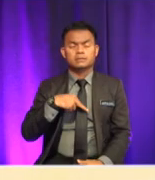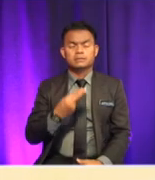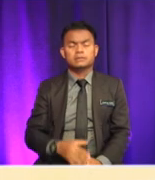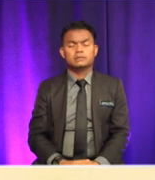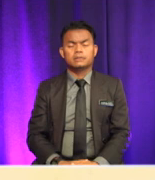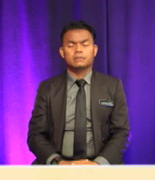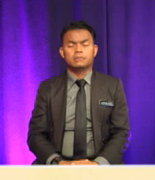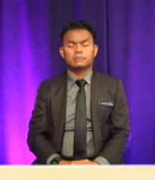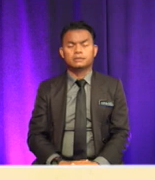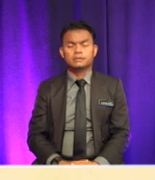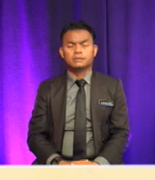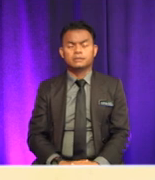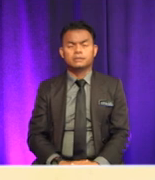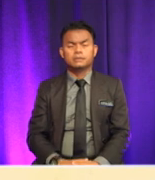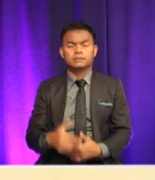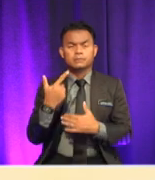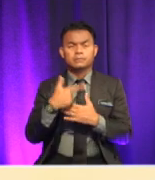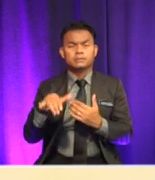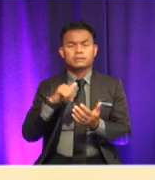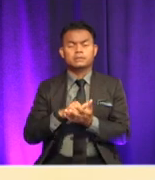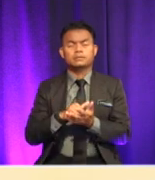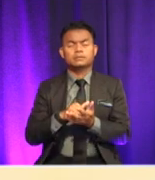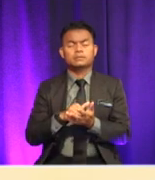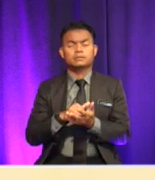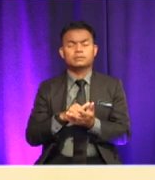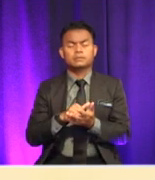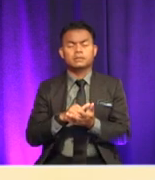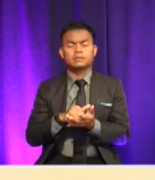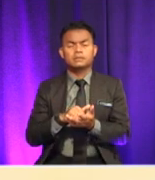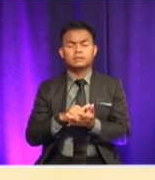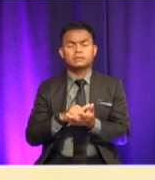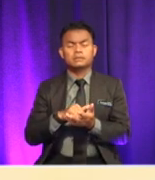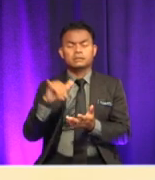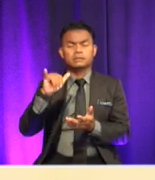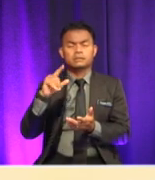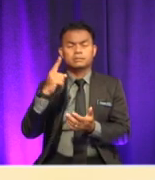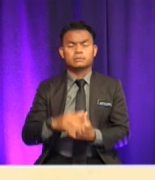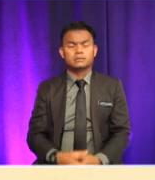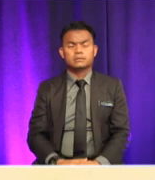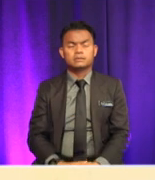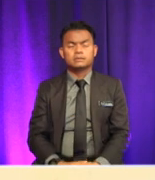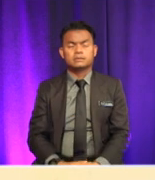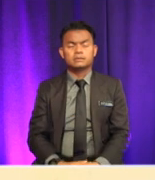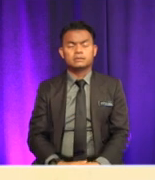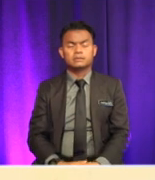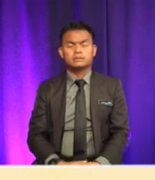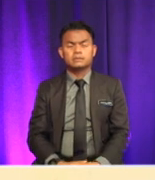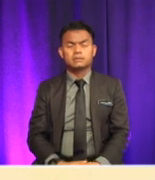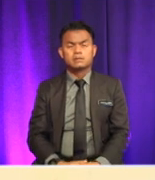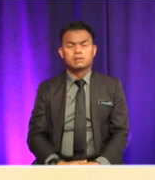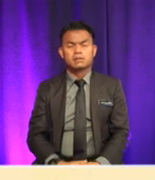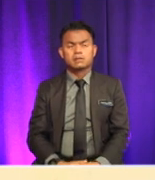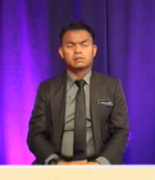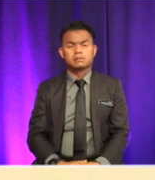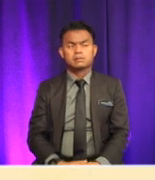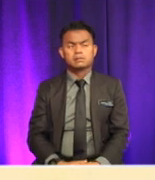All right? And then she also, let's look at the word wearily. So what does wearily mean?